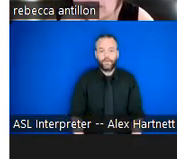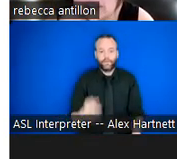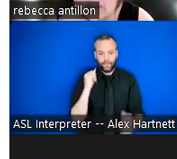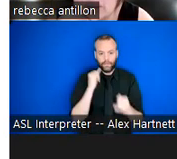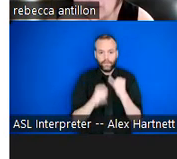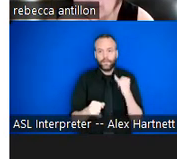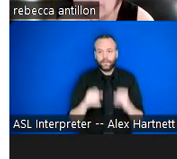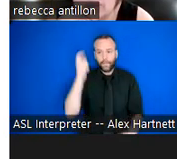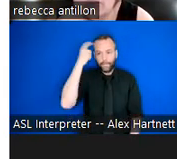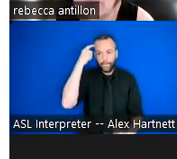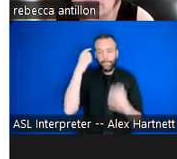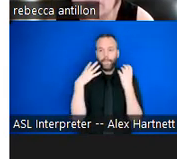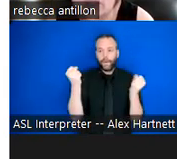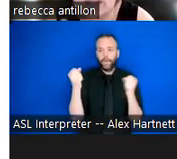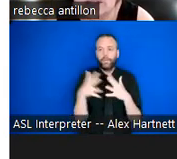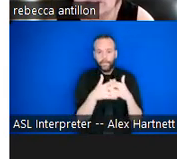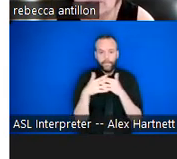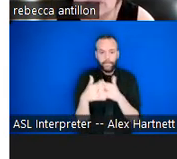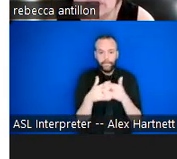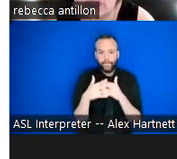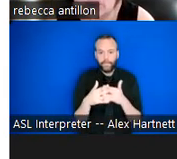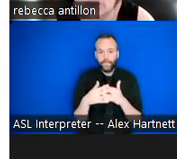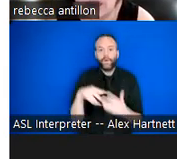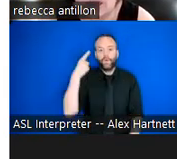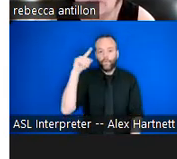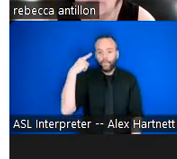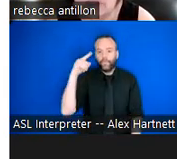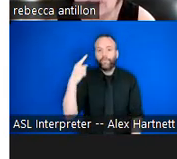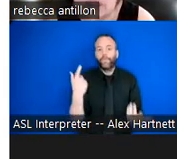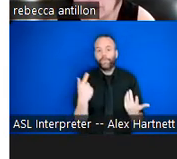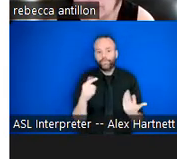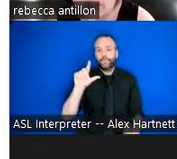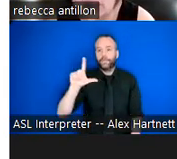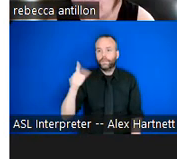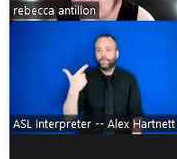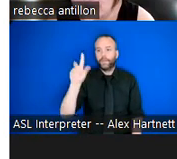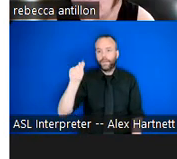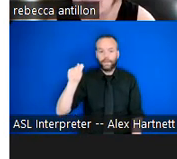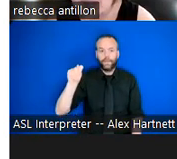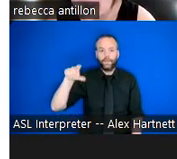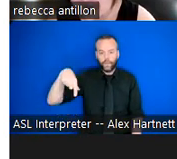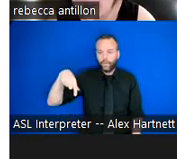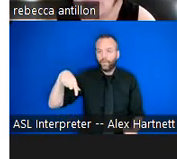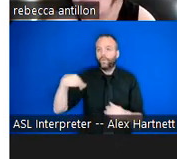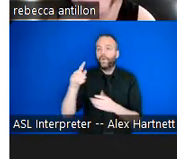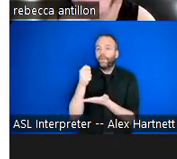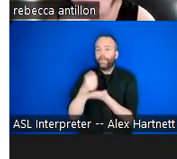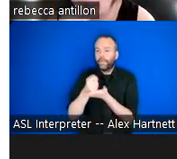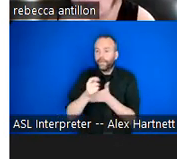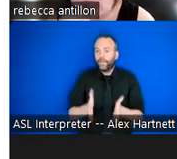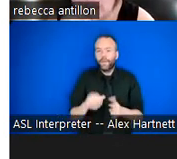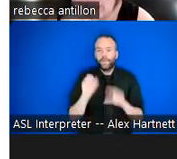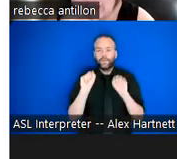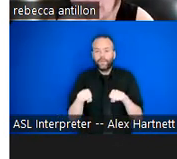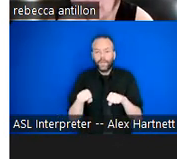which is also a great resource for finding LGBTQ friendly therapy near you. So that may help with